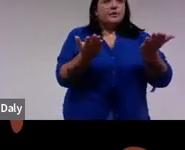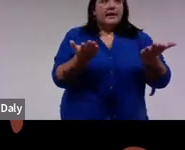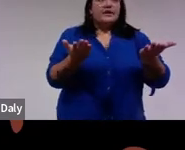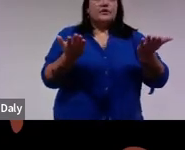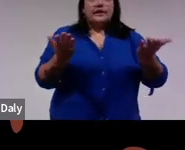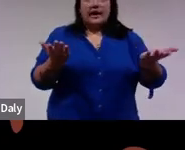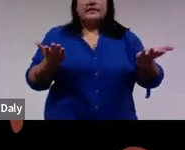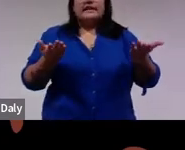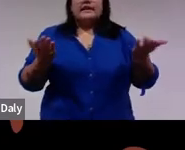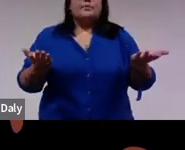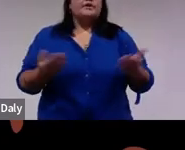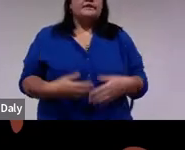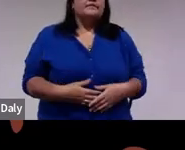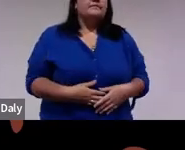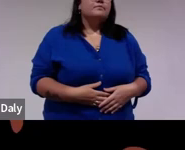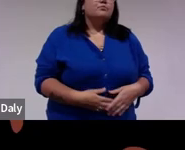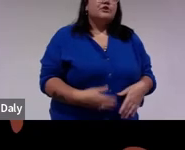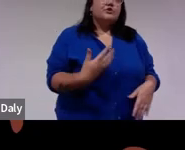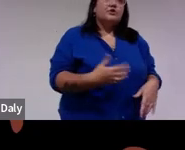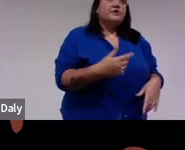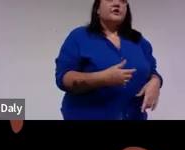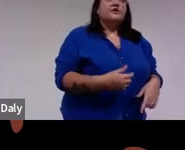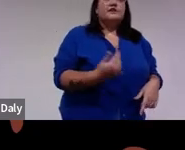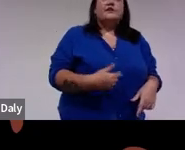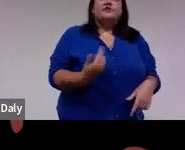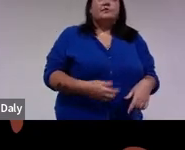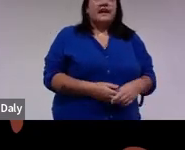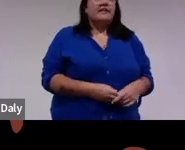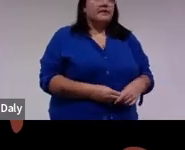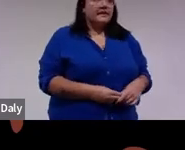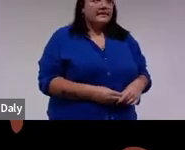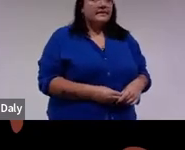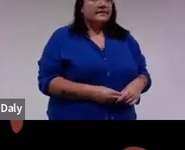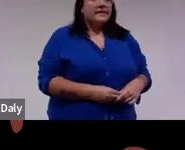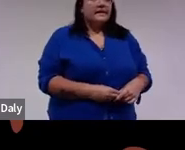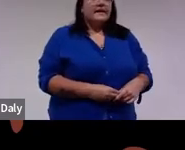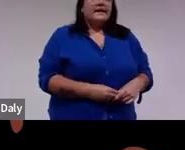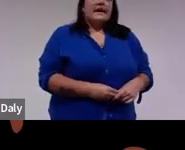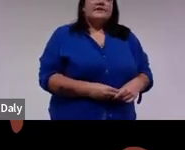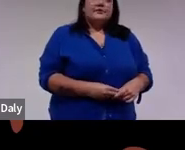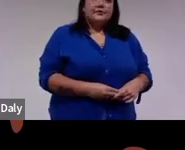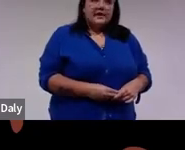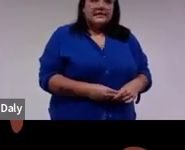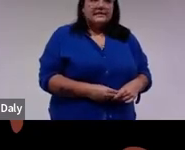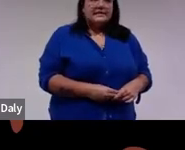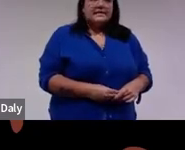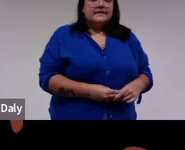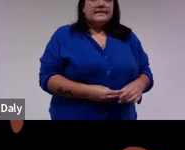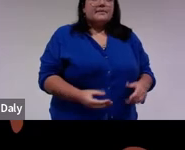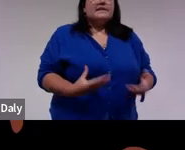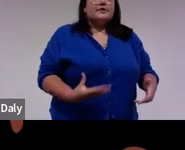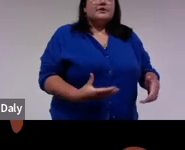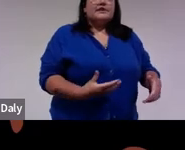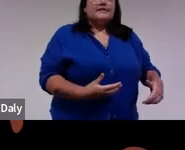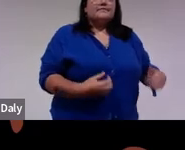country that we're meeting on currently in person. We should also acknowledge the country that we carry with us. And so for us,